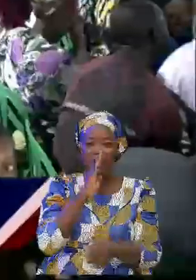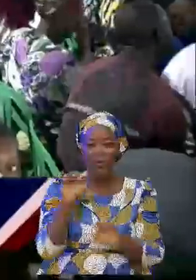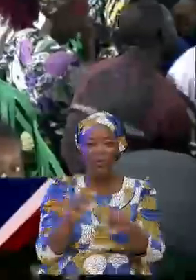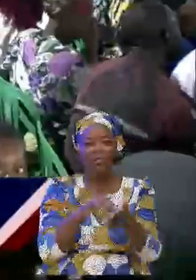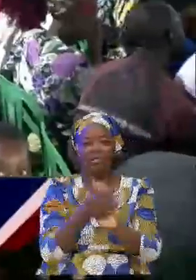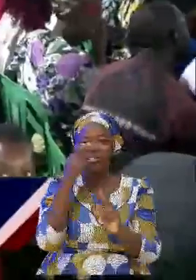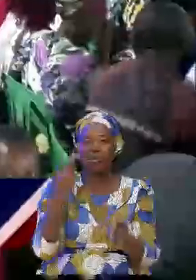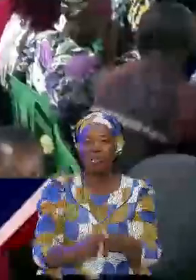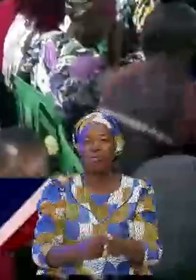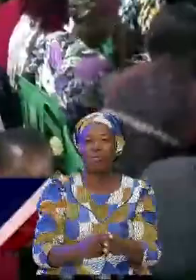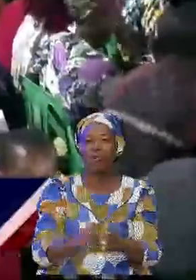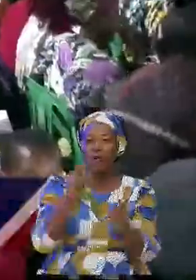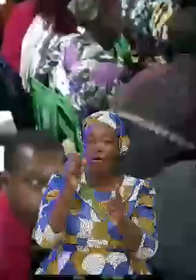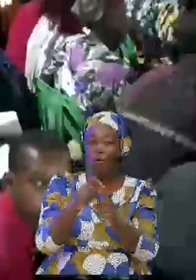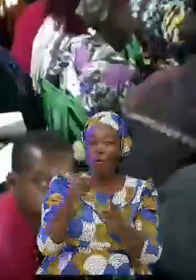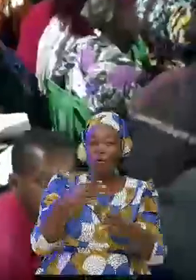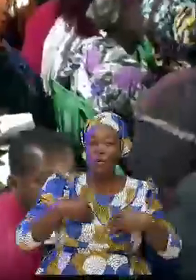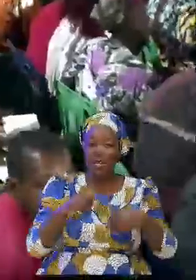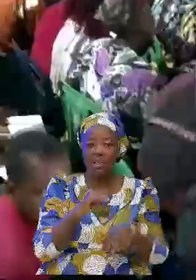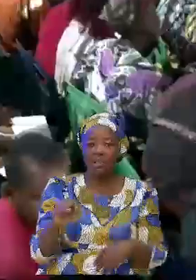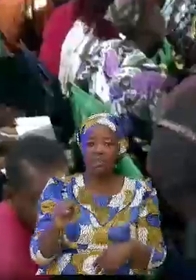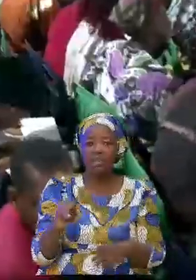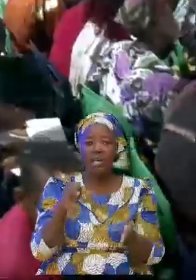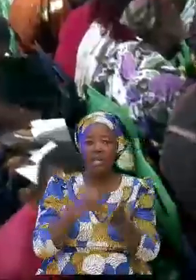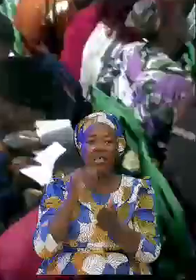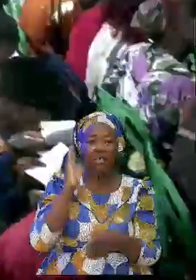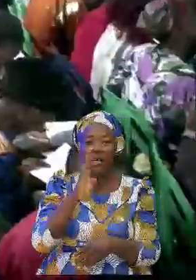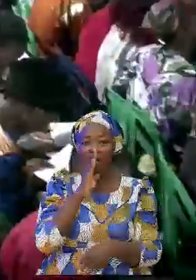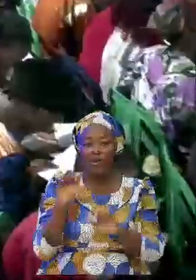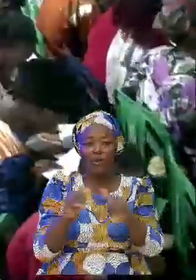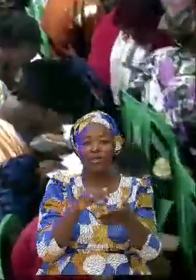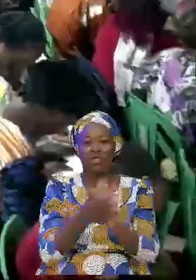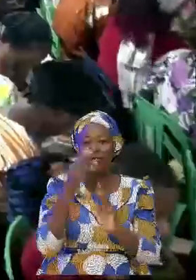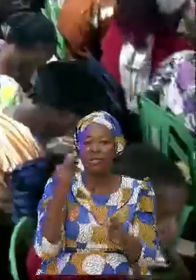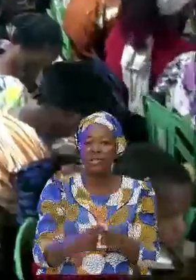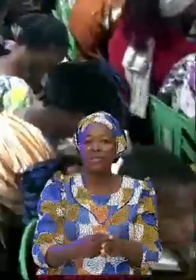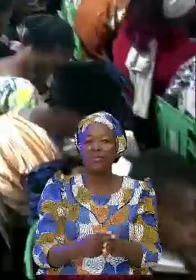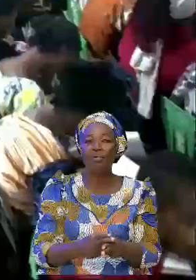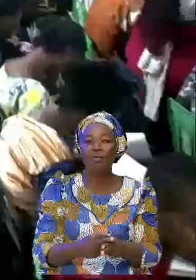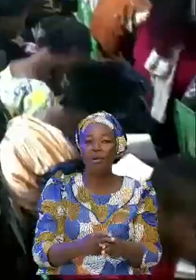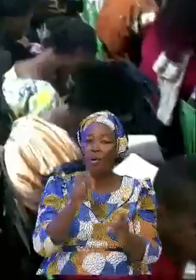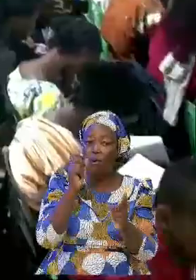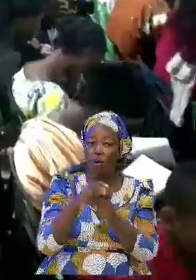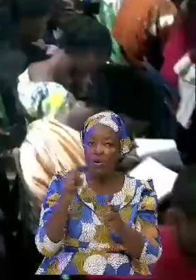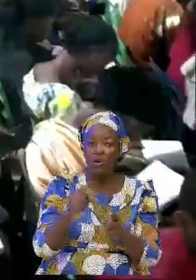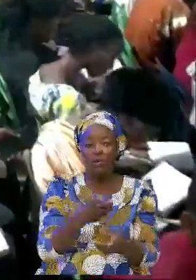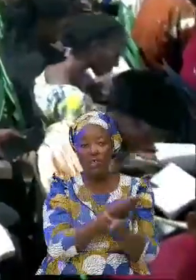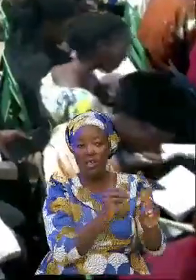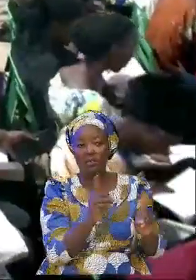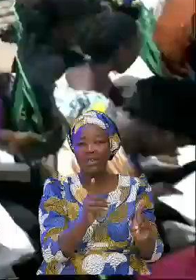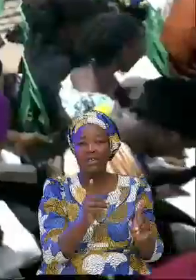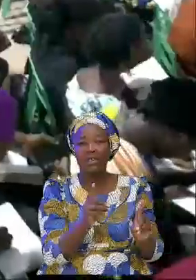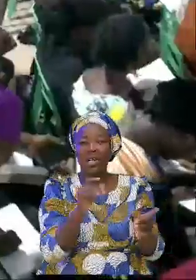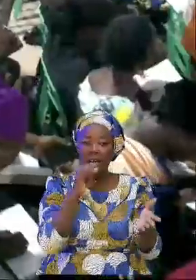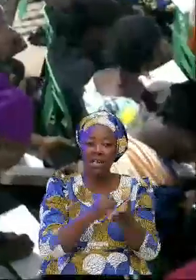Word of salvation, it shall be done. Word of healing, it shall